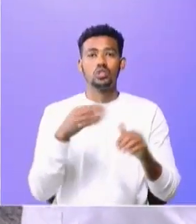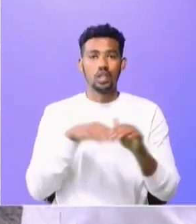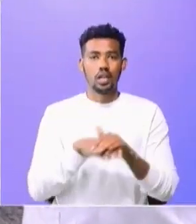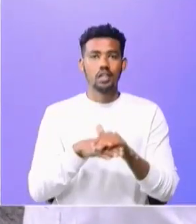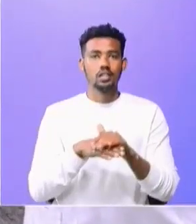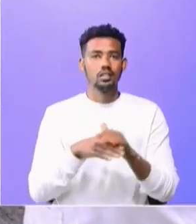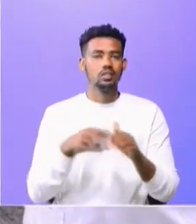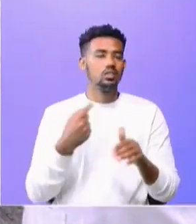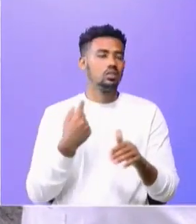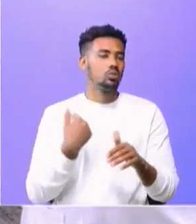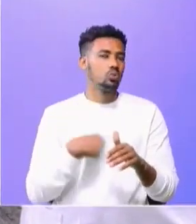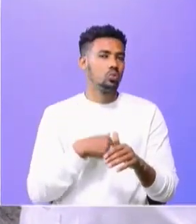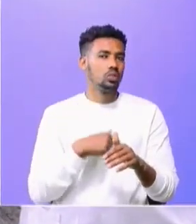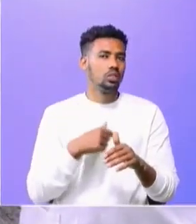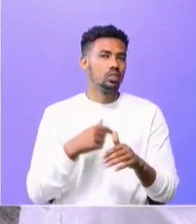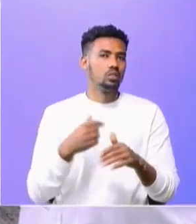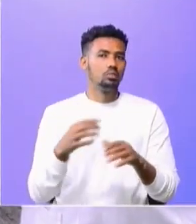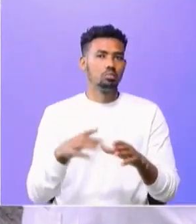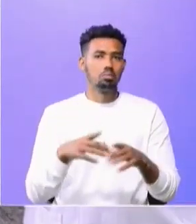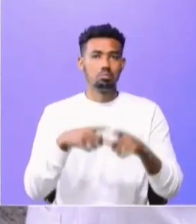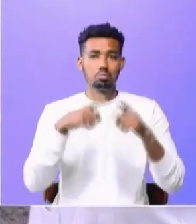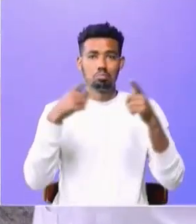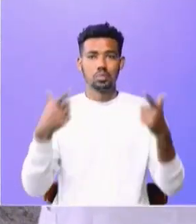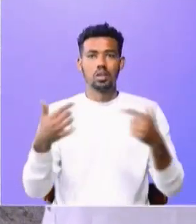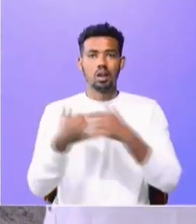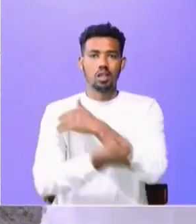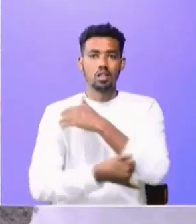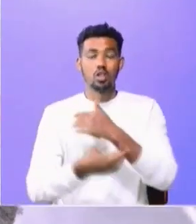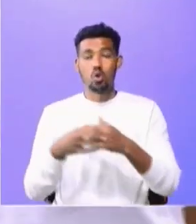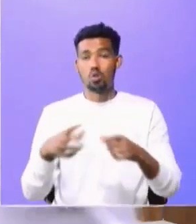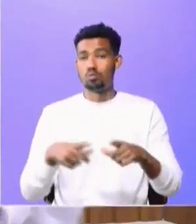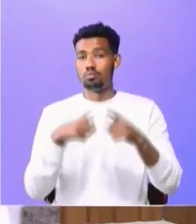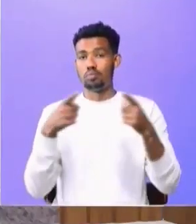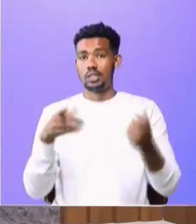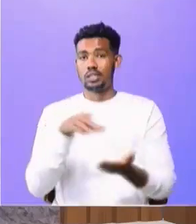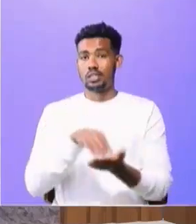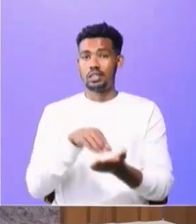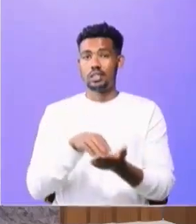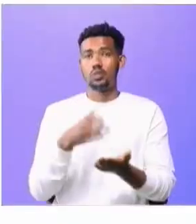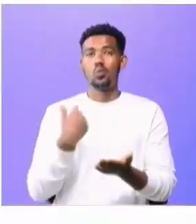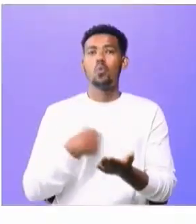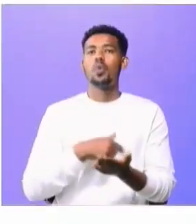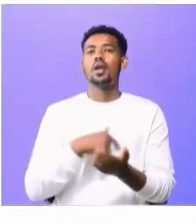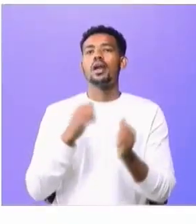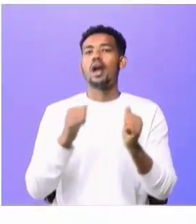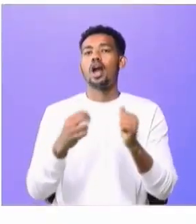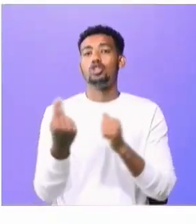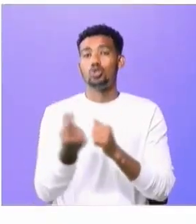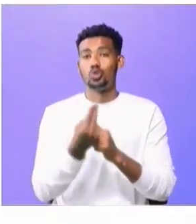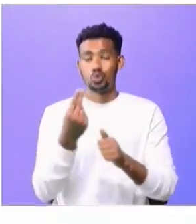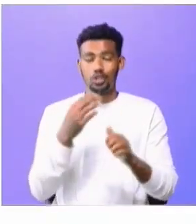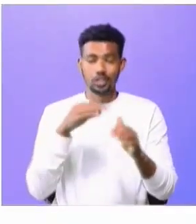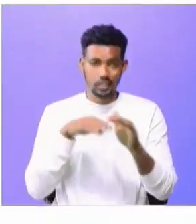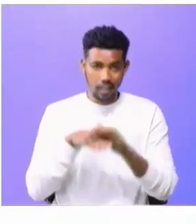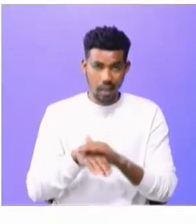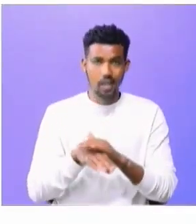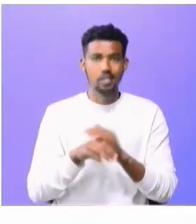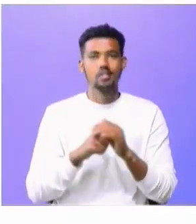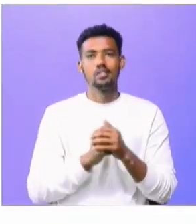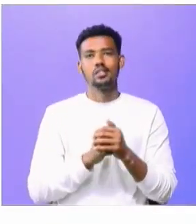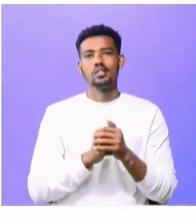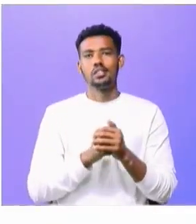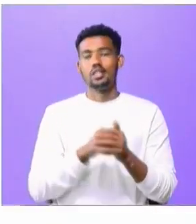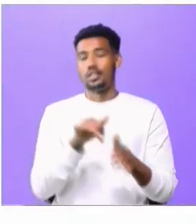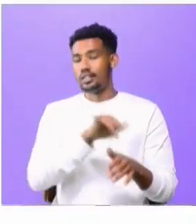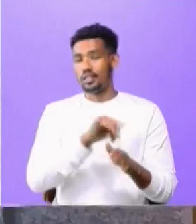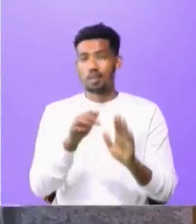big countries, big cities, and etc. So we can use in America. The same